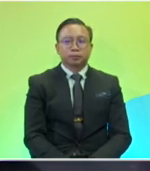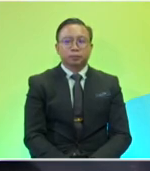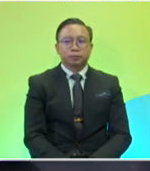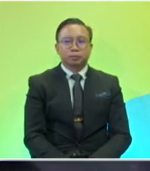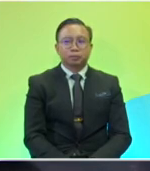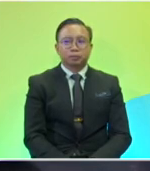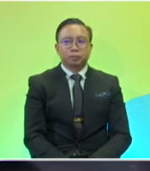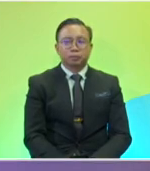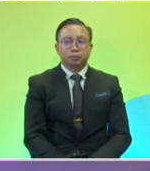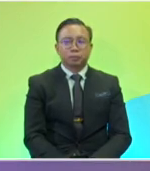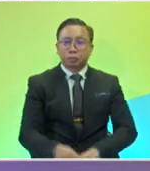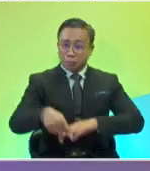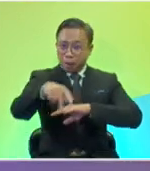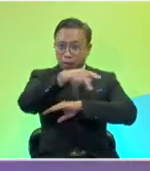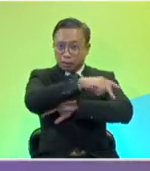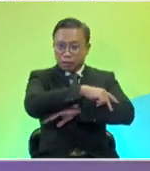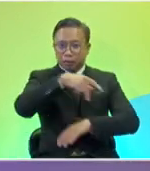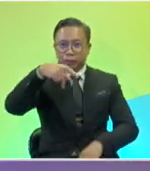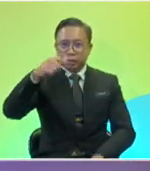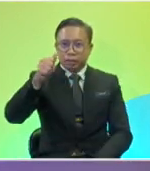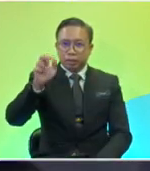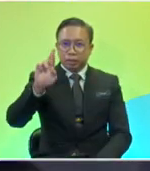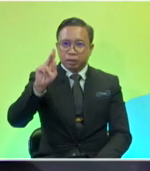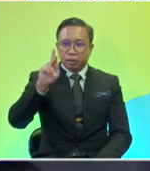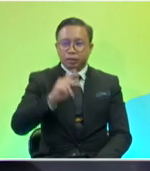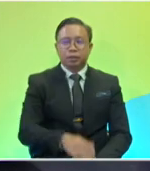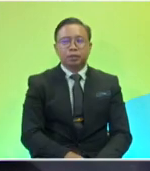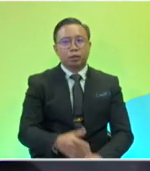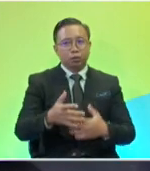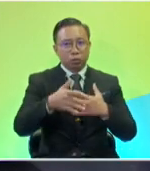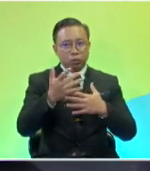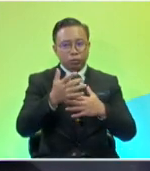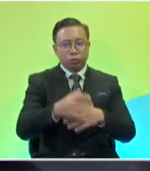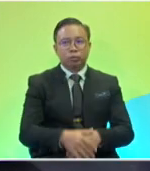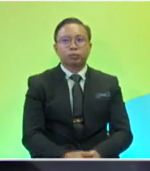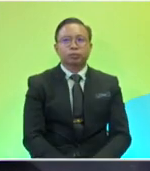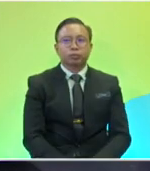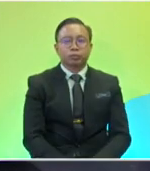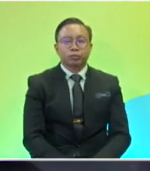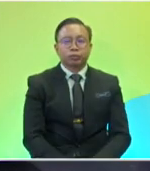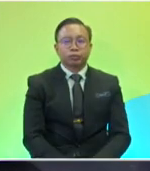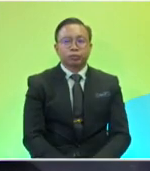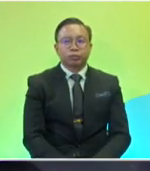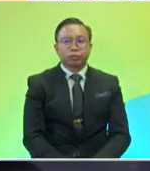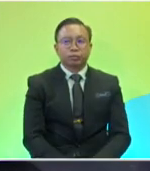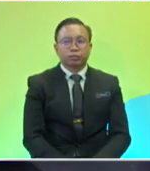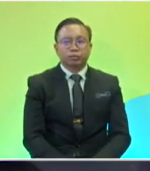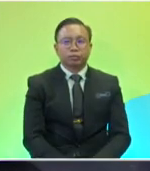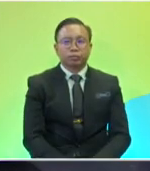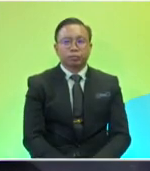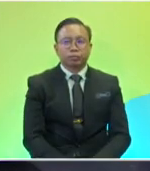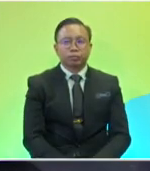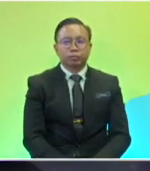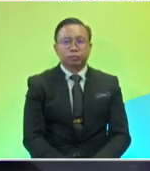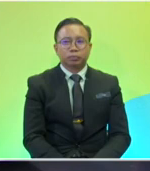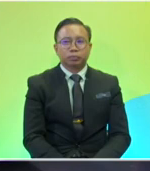Let's cover it with our marker. Okay, so. Okay,